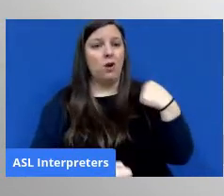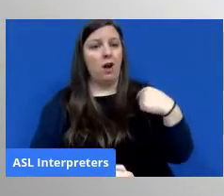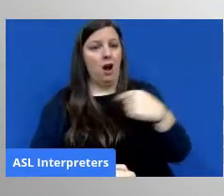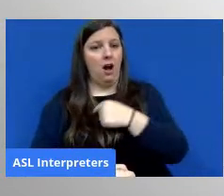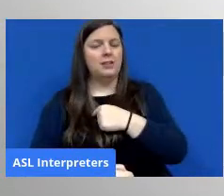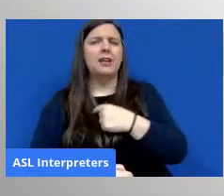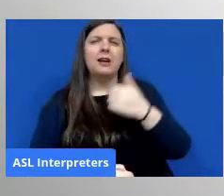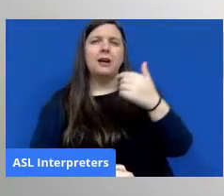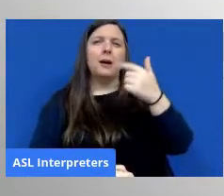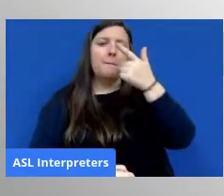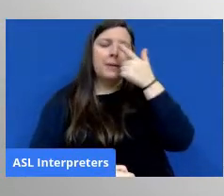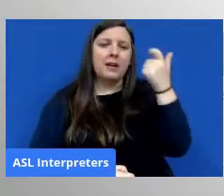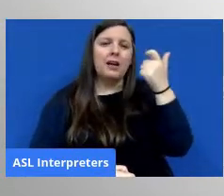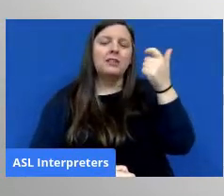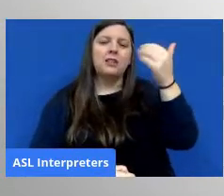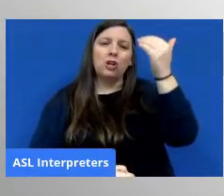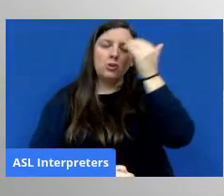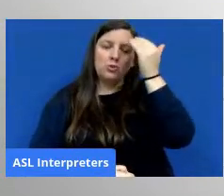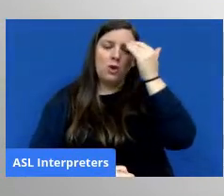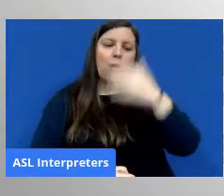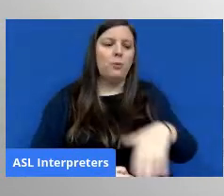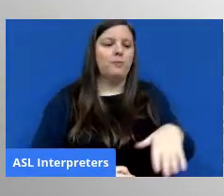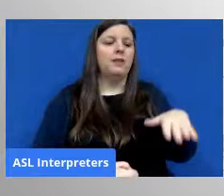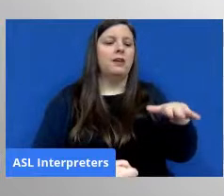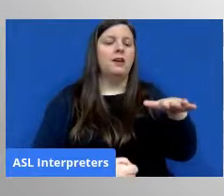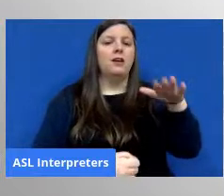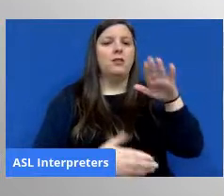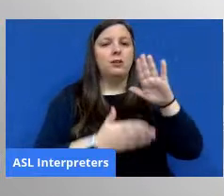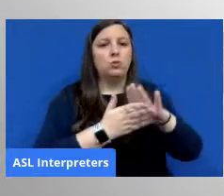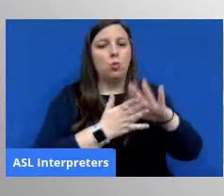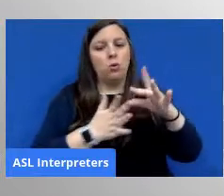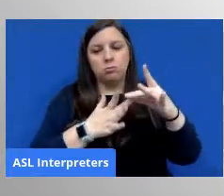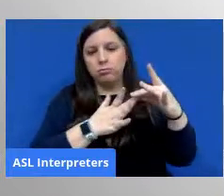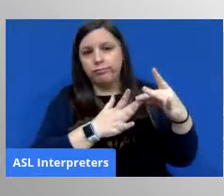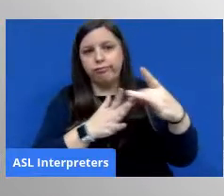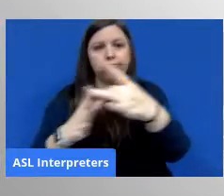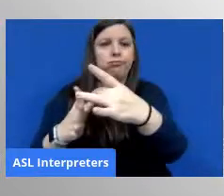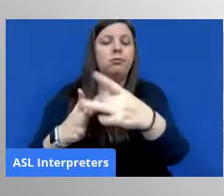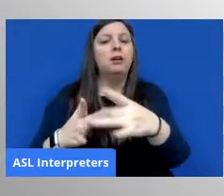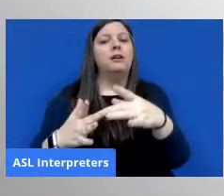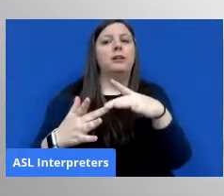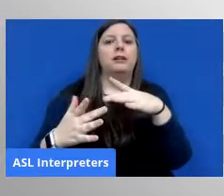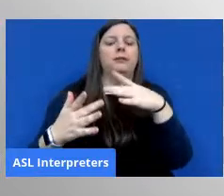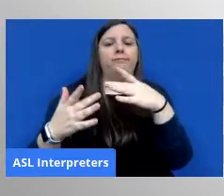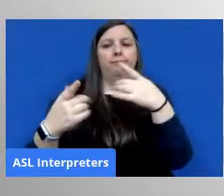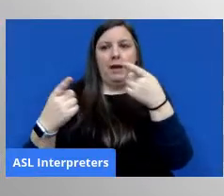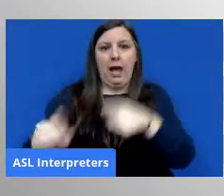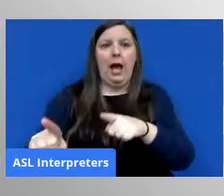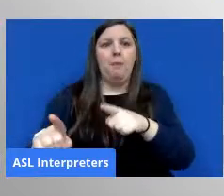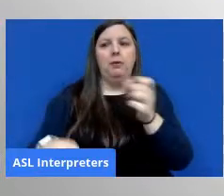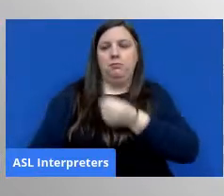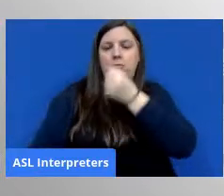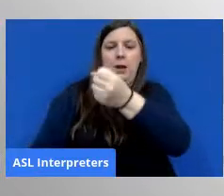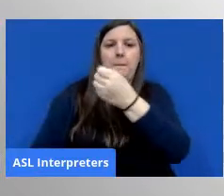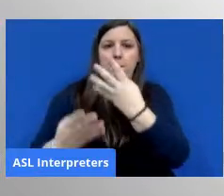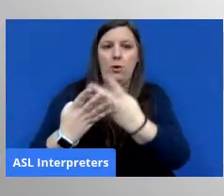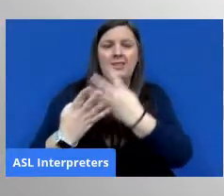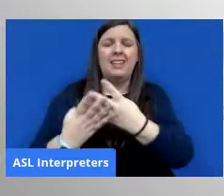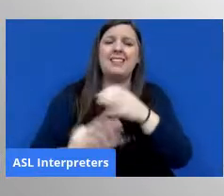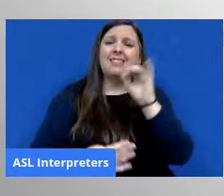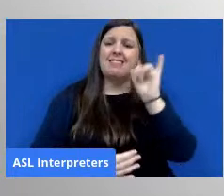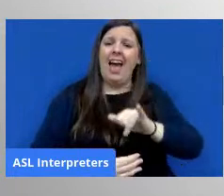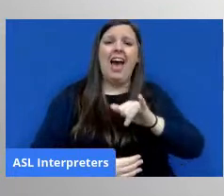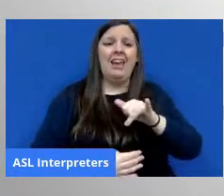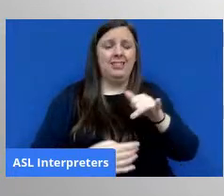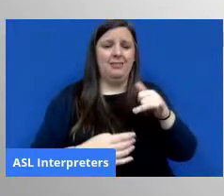prison pipeline and inequity and issues of social justice are very real. And I don't want anyone to walk away from here and